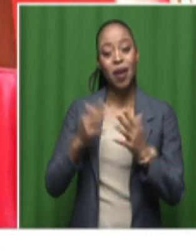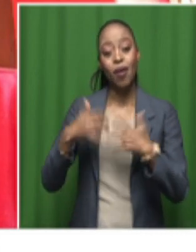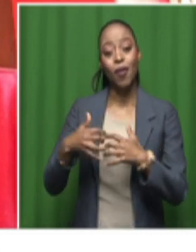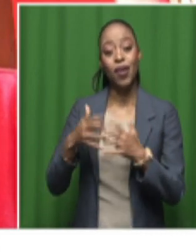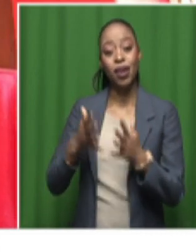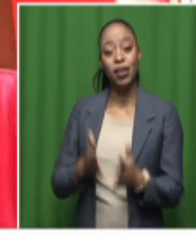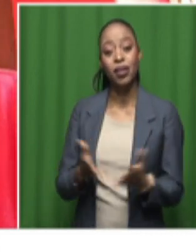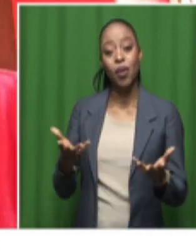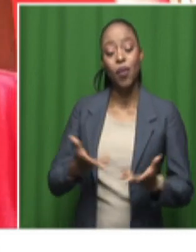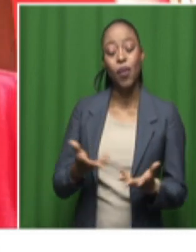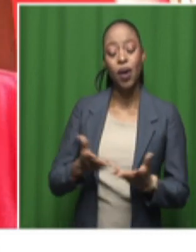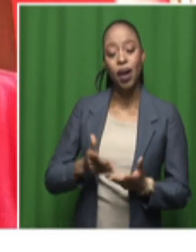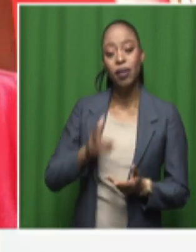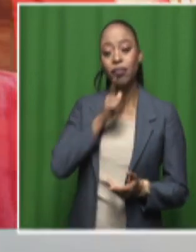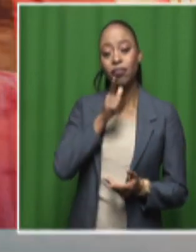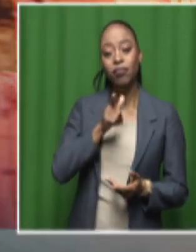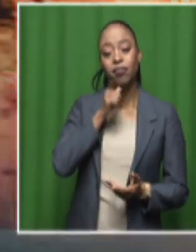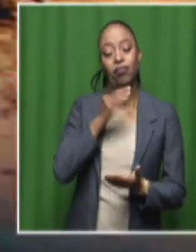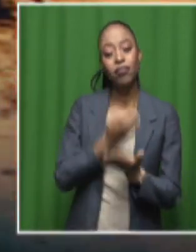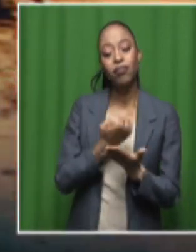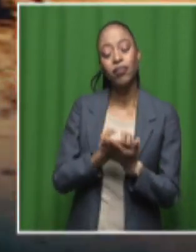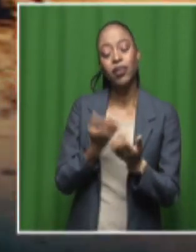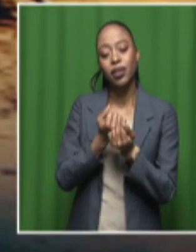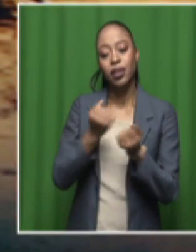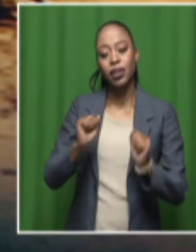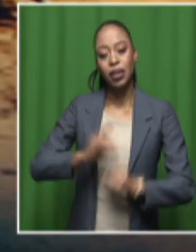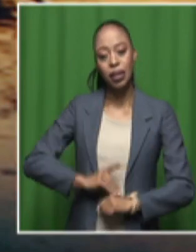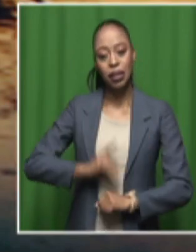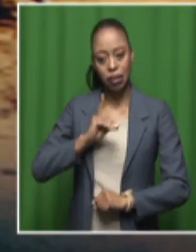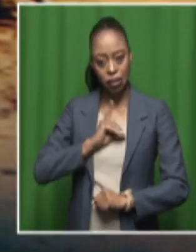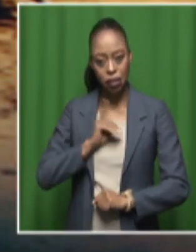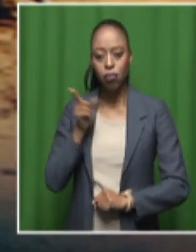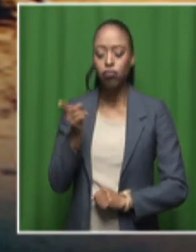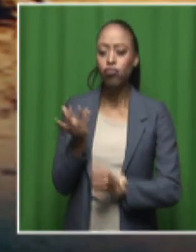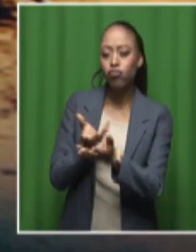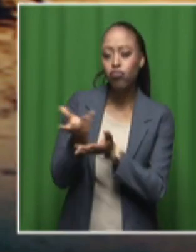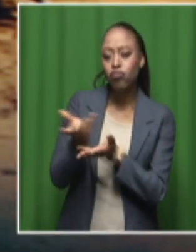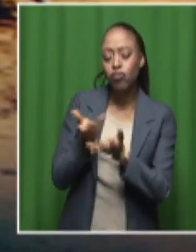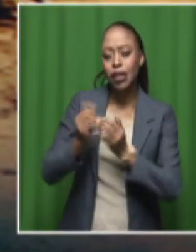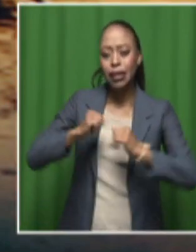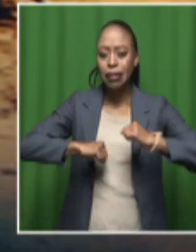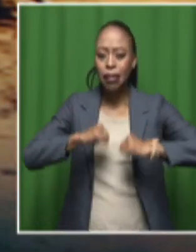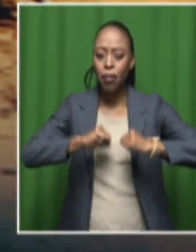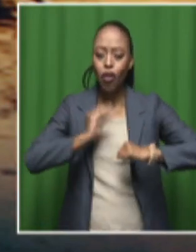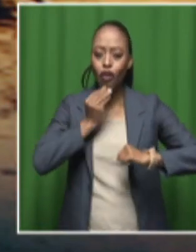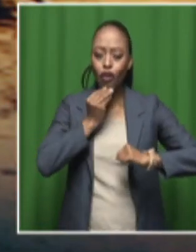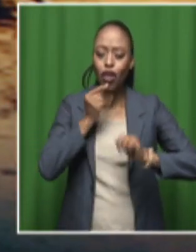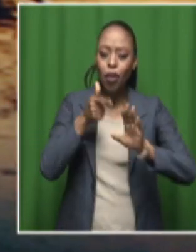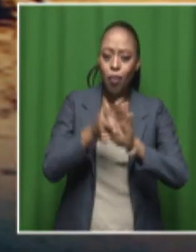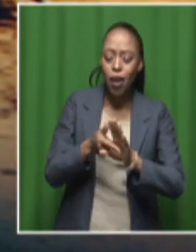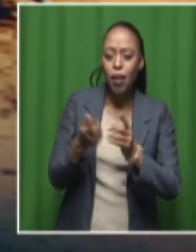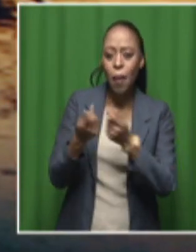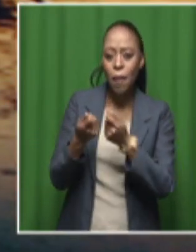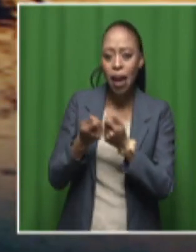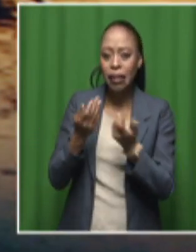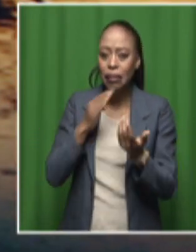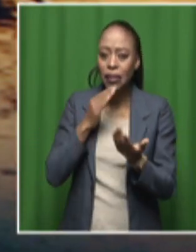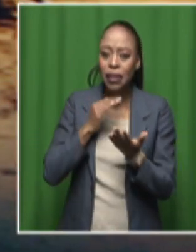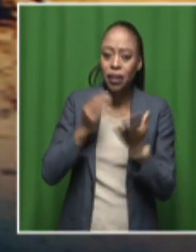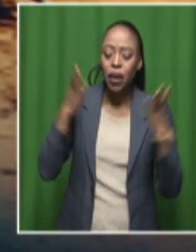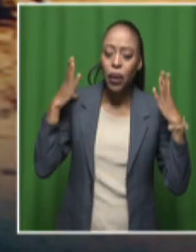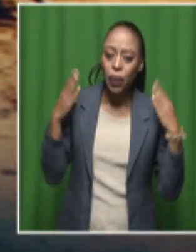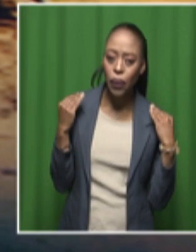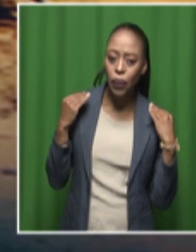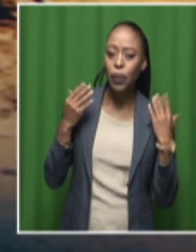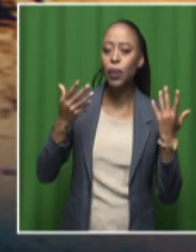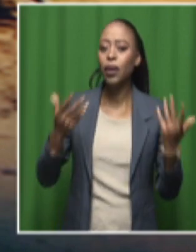coordinator at Pietermaritzburg Economic Justice and Dignity, discussing whether the stability of food and petrol prices are offering any reprieve